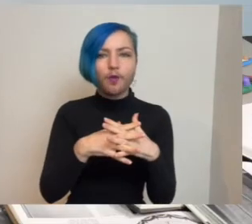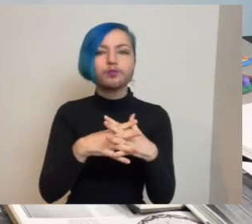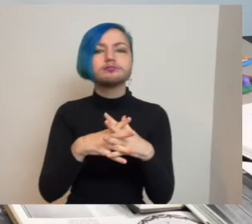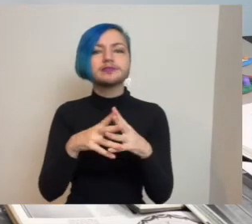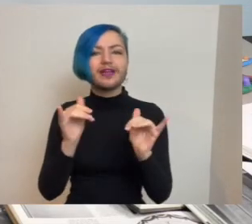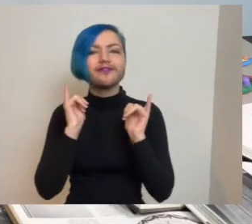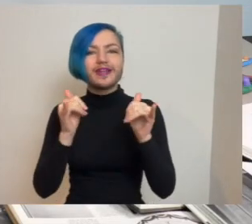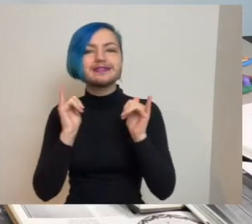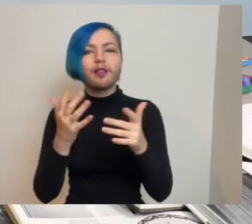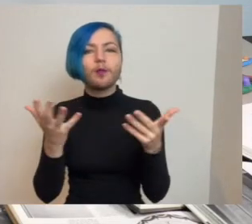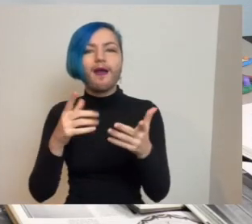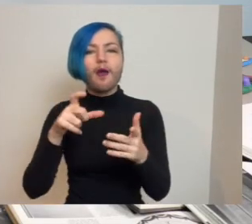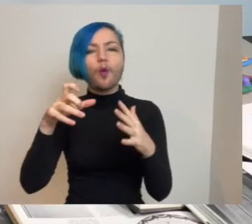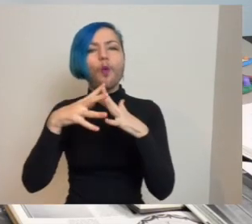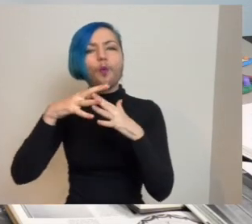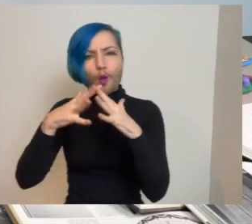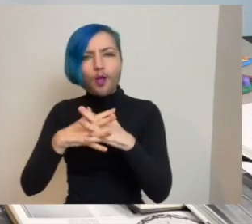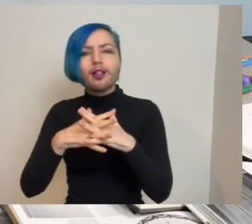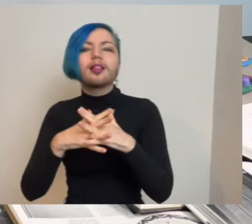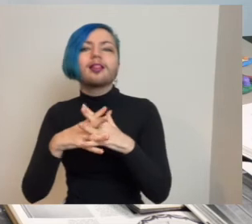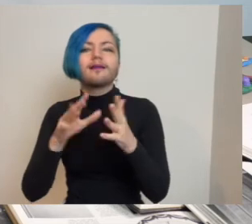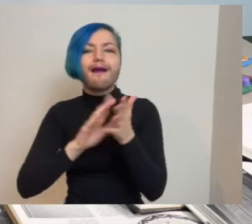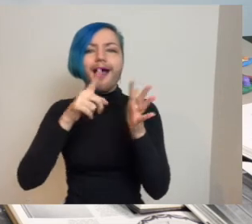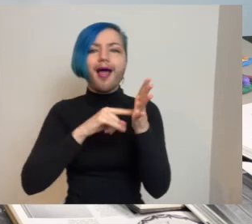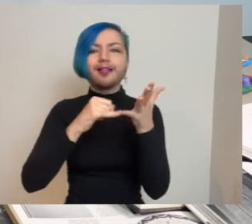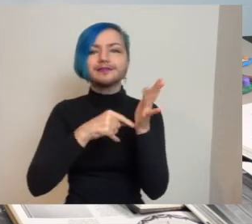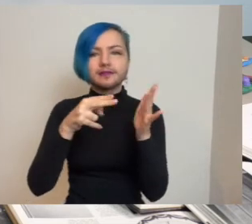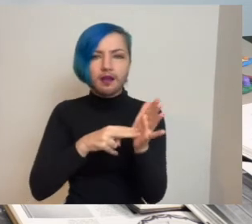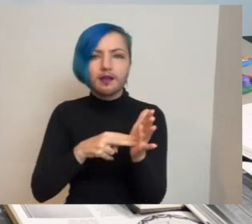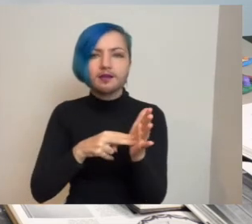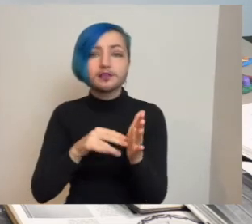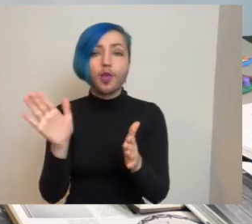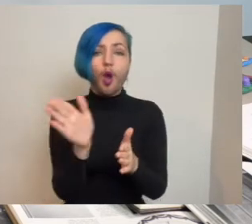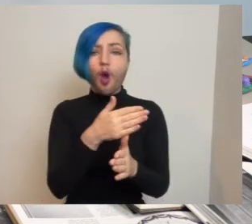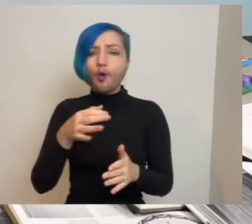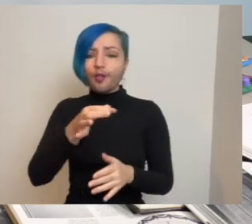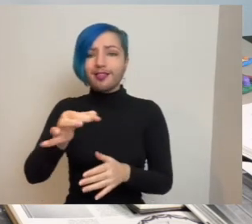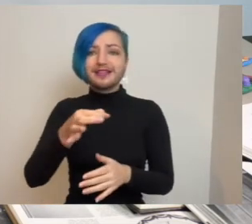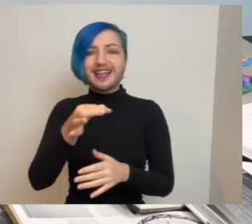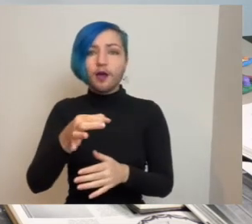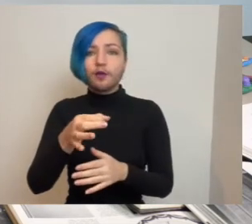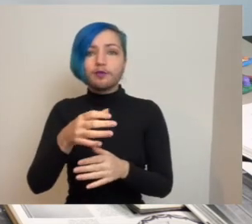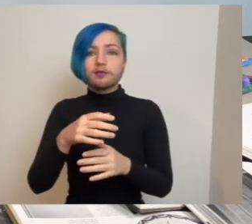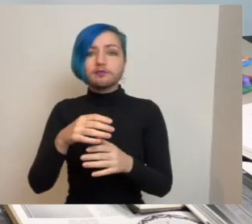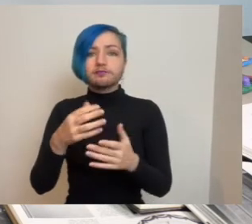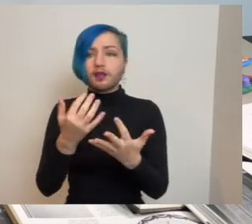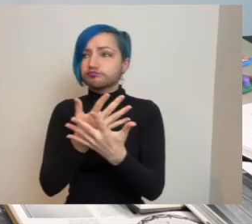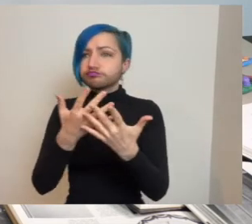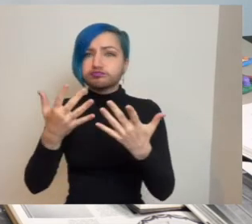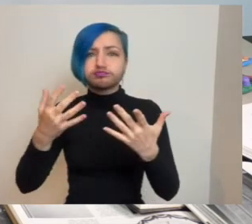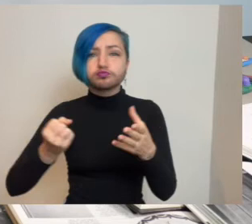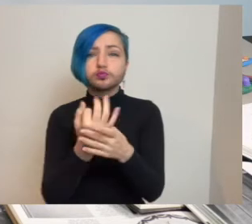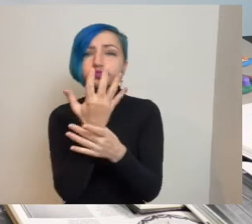happens in Helston, and the whole of the town gets kind of bedecked in all this